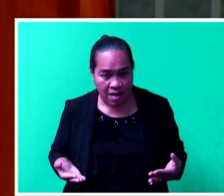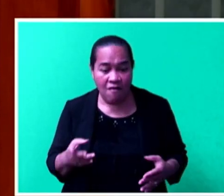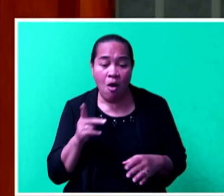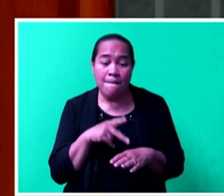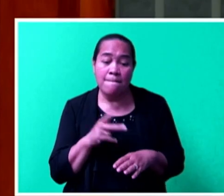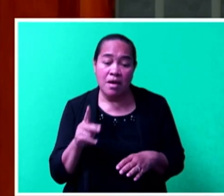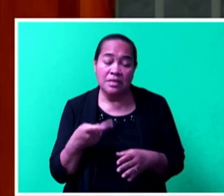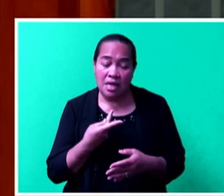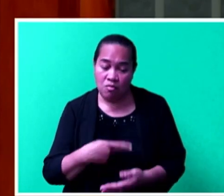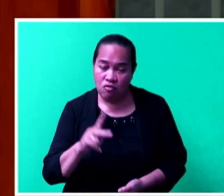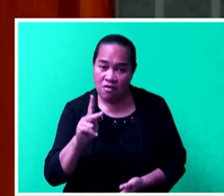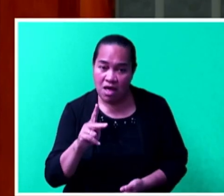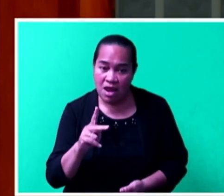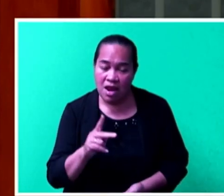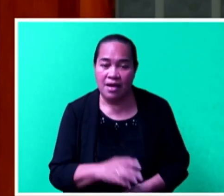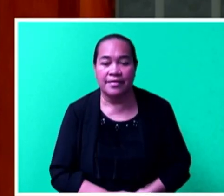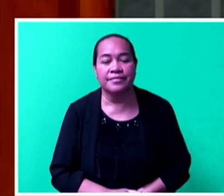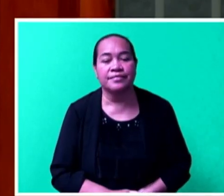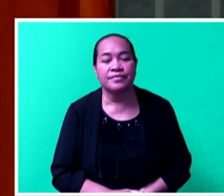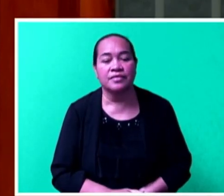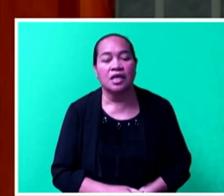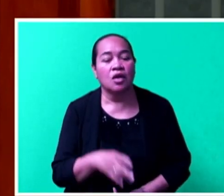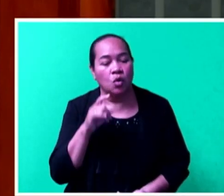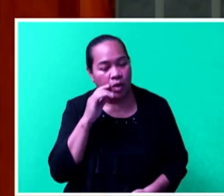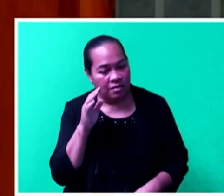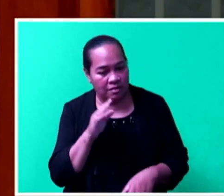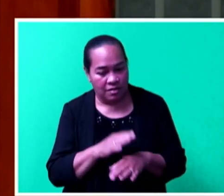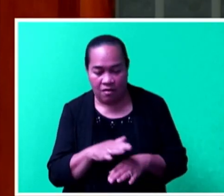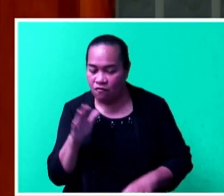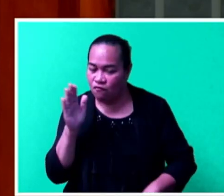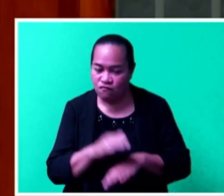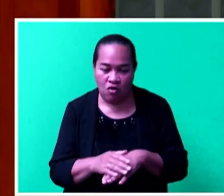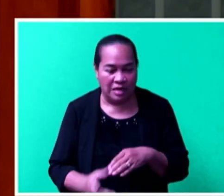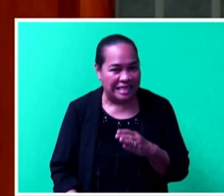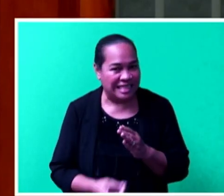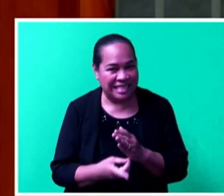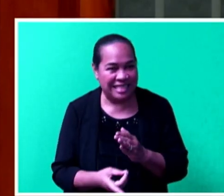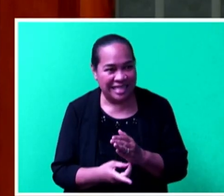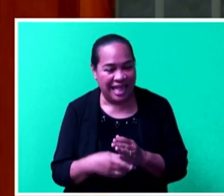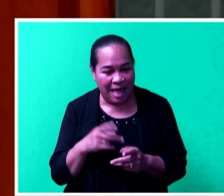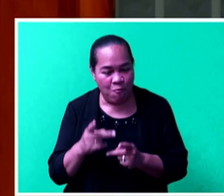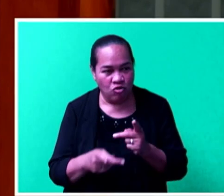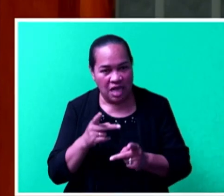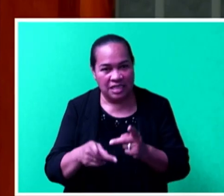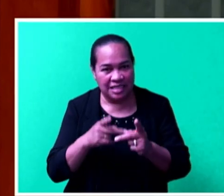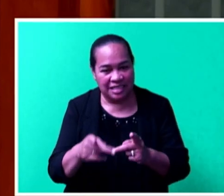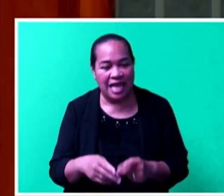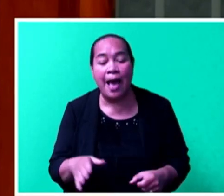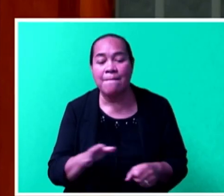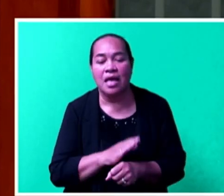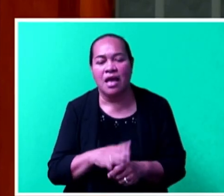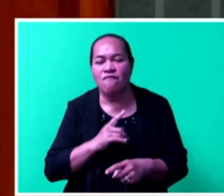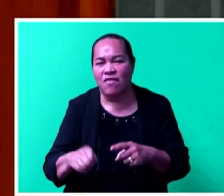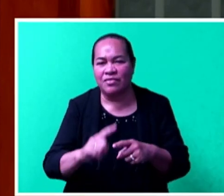permits and approval subsystem, which will fully digitalize the construction permit approval process, making it